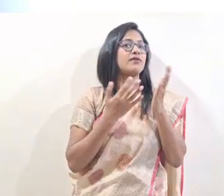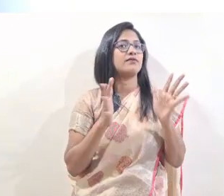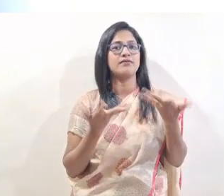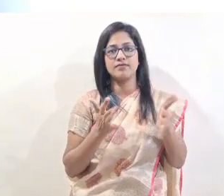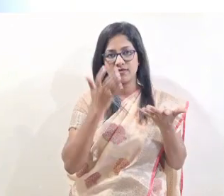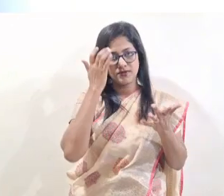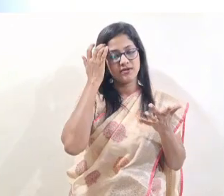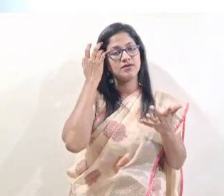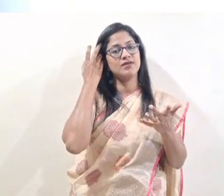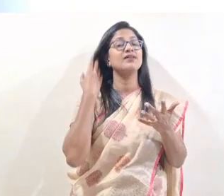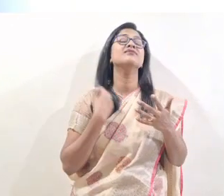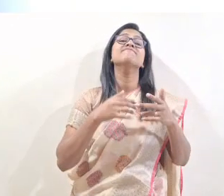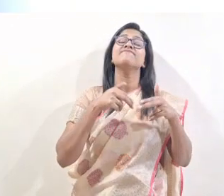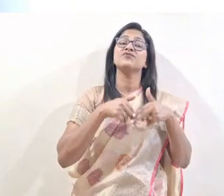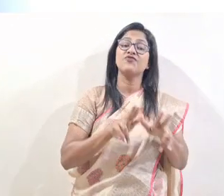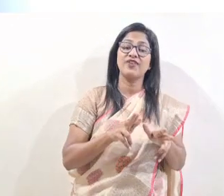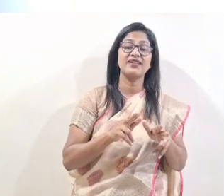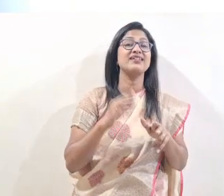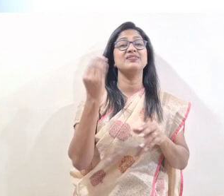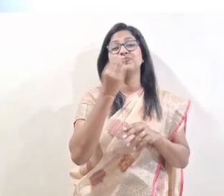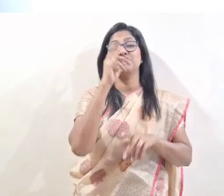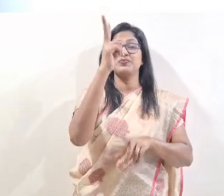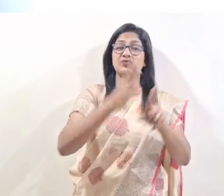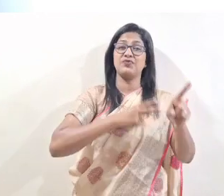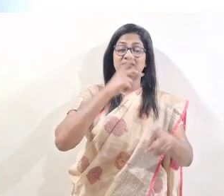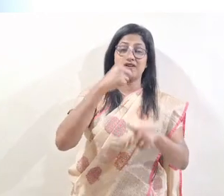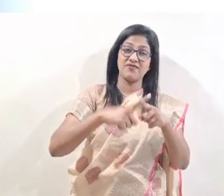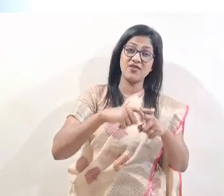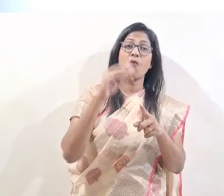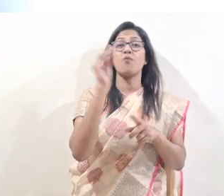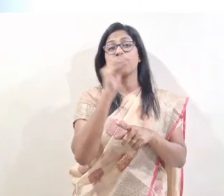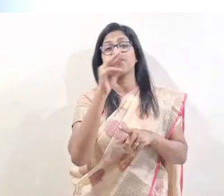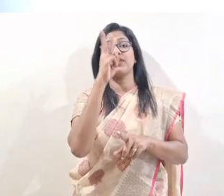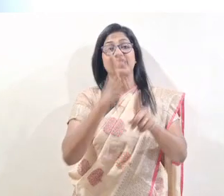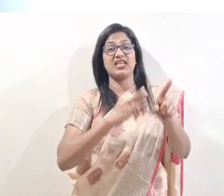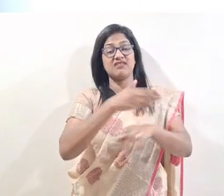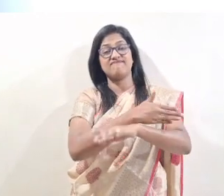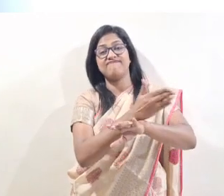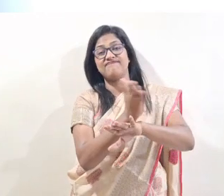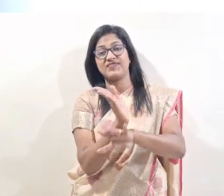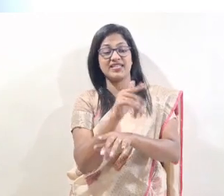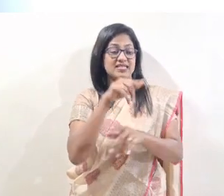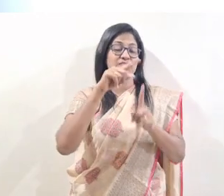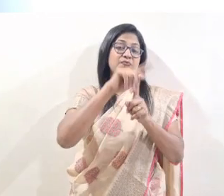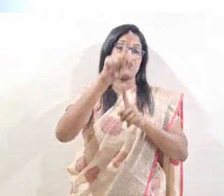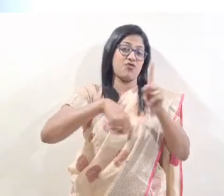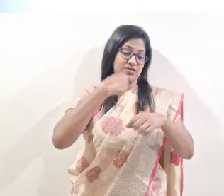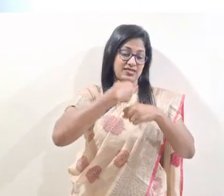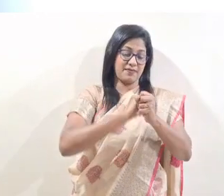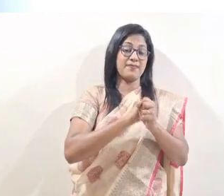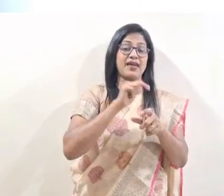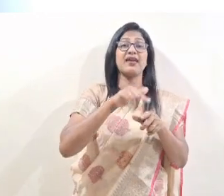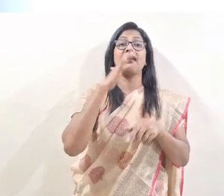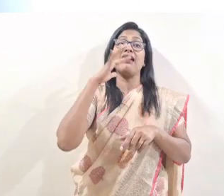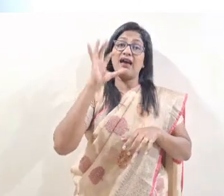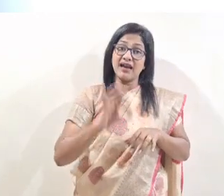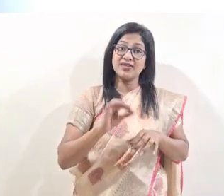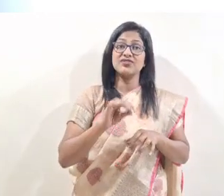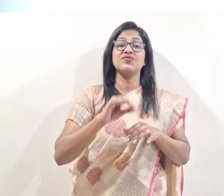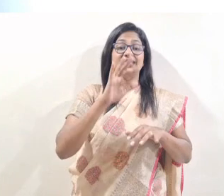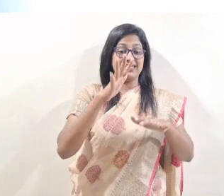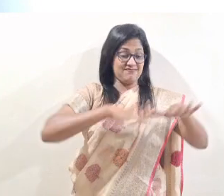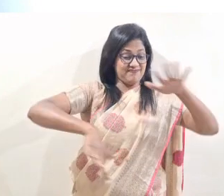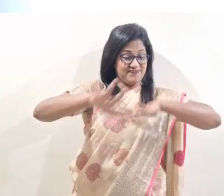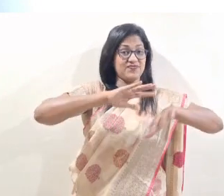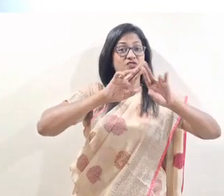coming through. So finally, it took almost 2.5 years to 3 years delay in constructing this project. It was supposed to be